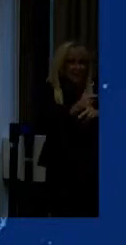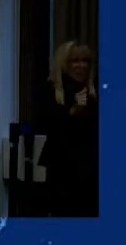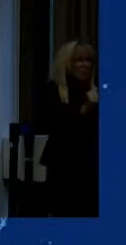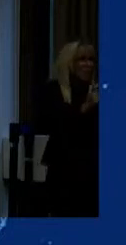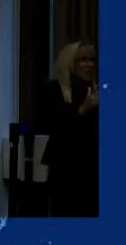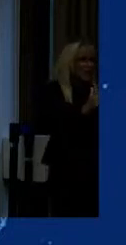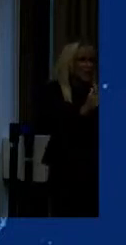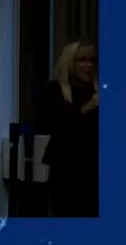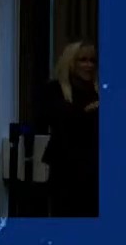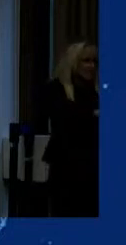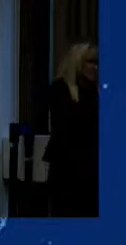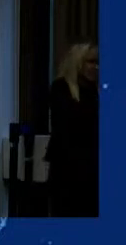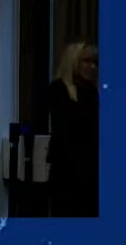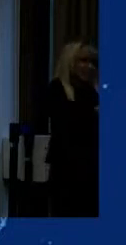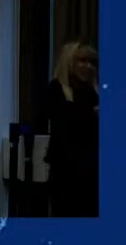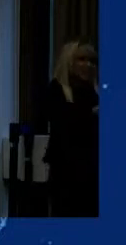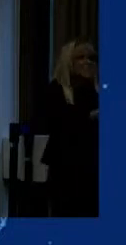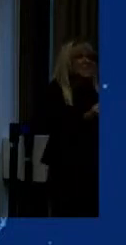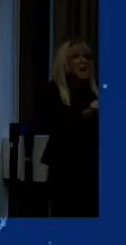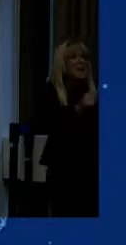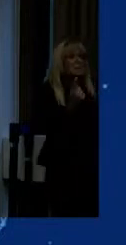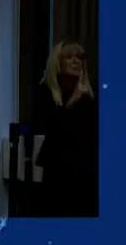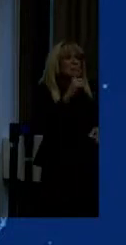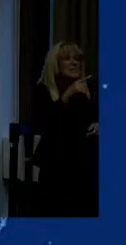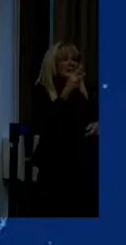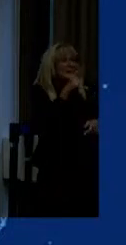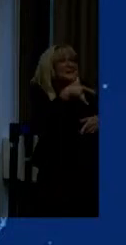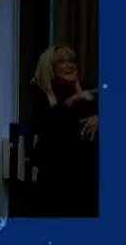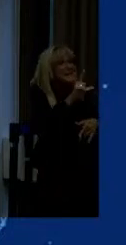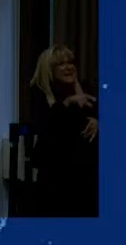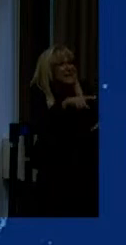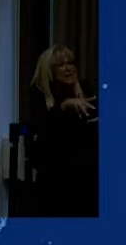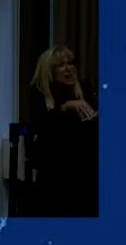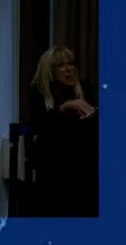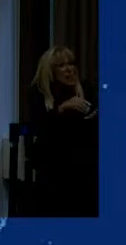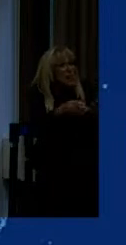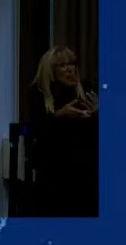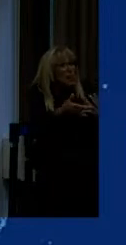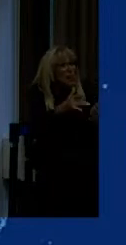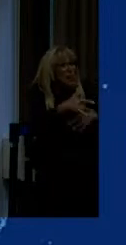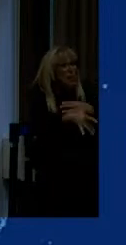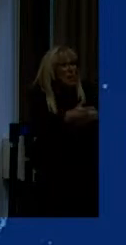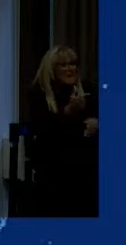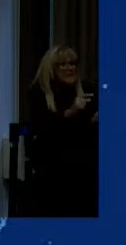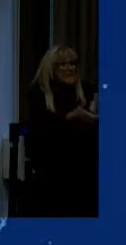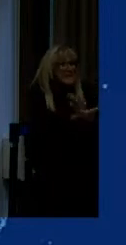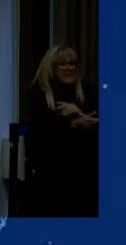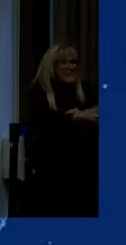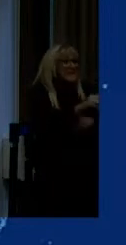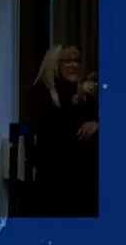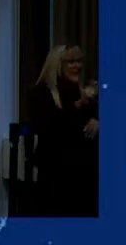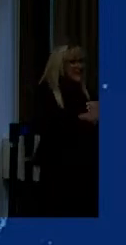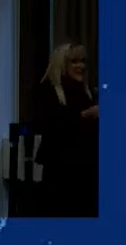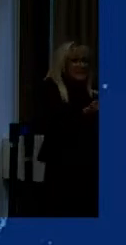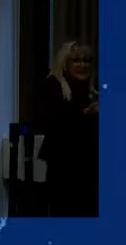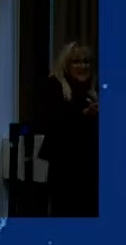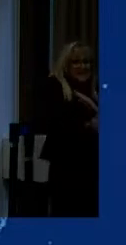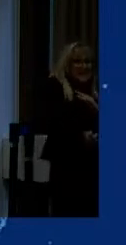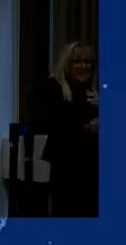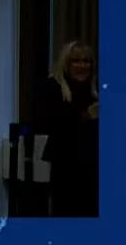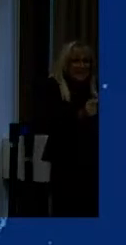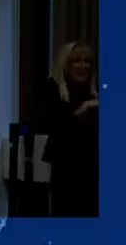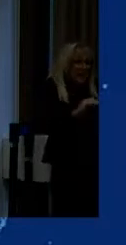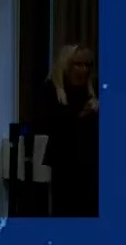calculator. But the opposite is true. Kids still need to learn those early skills, and they also need to have a skill set in order to approach using